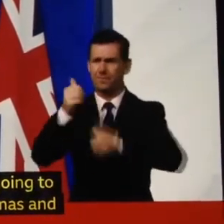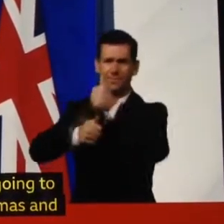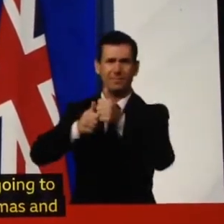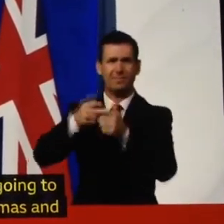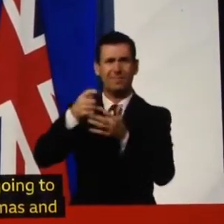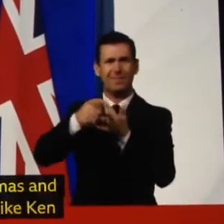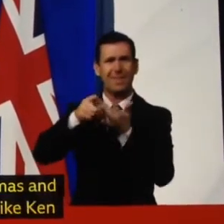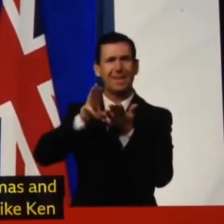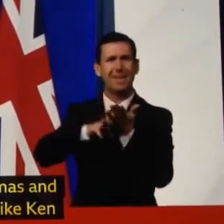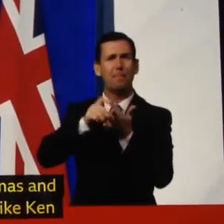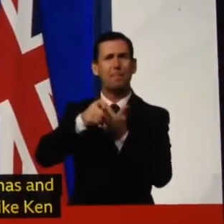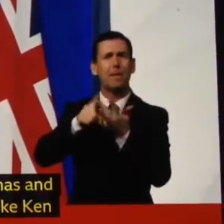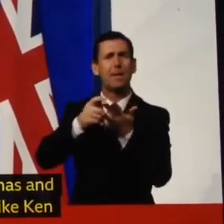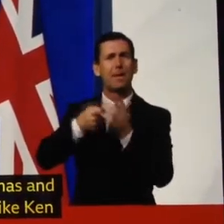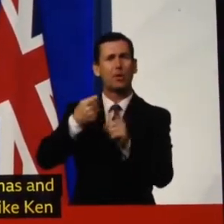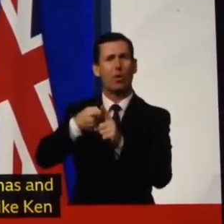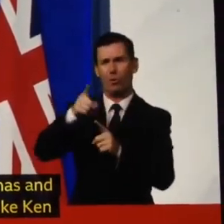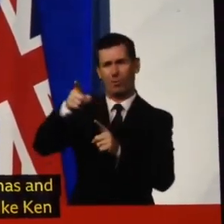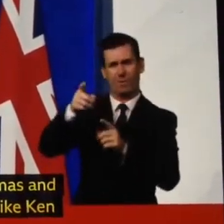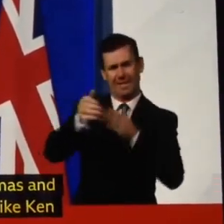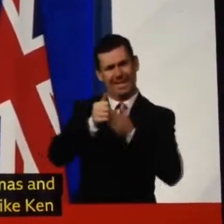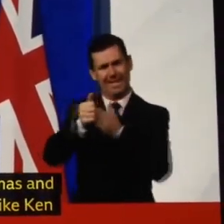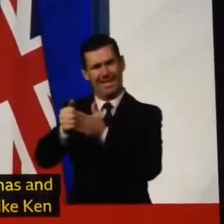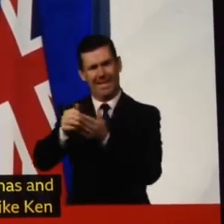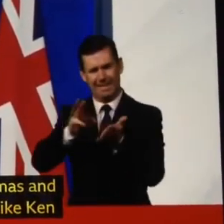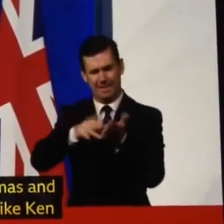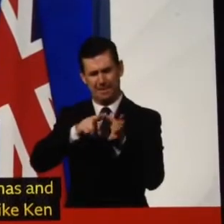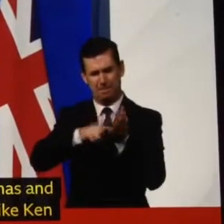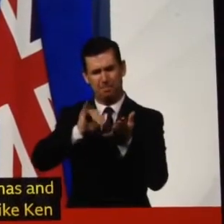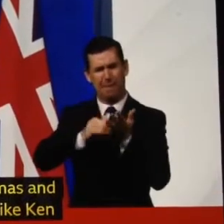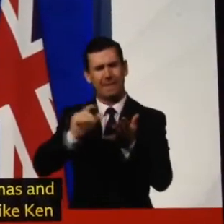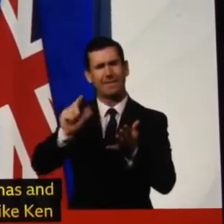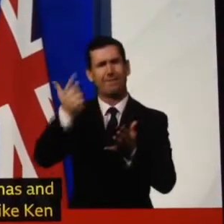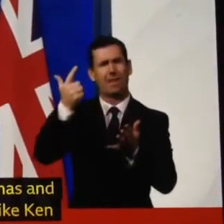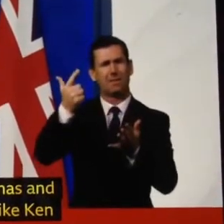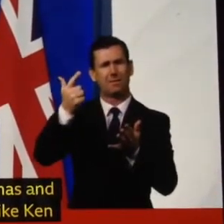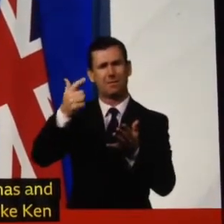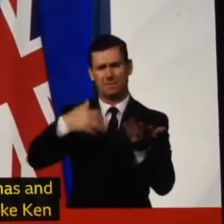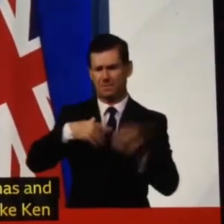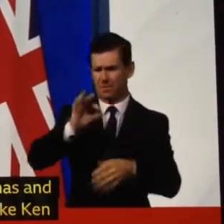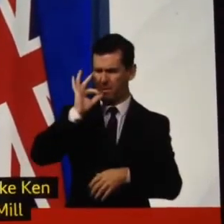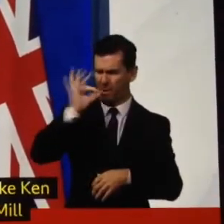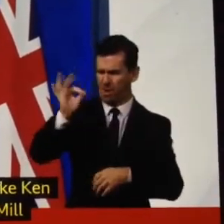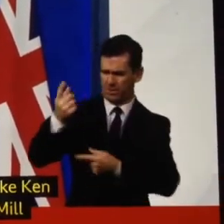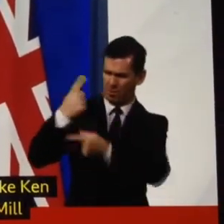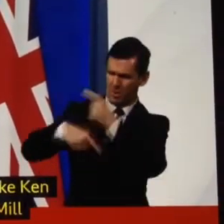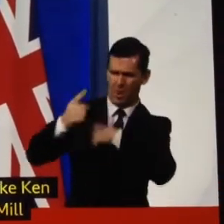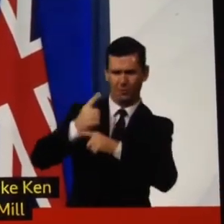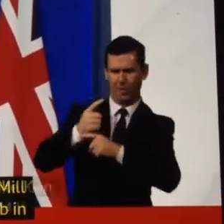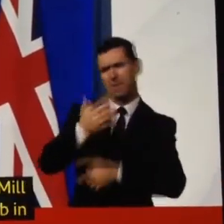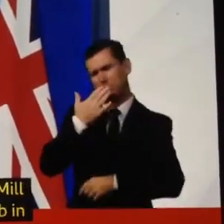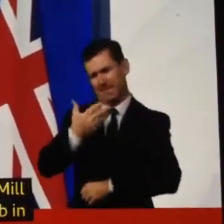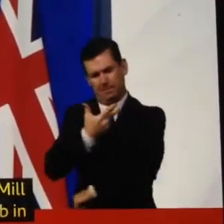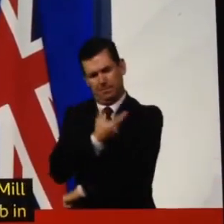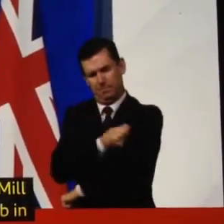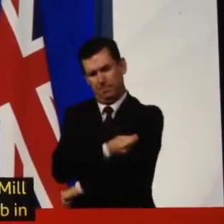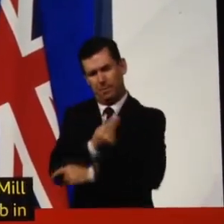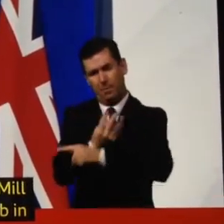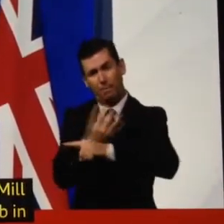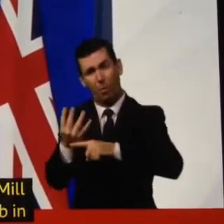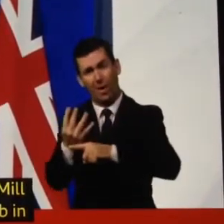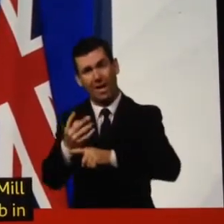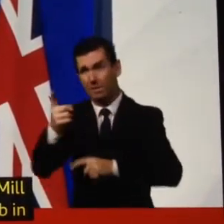Mill Hospital Vaccination Hub in Mansfield, who was asked a year ago to do it for 4 weeks and has been doing it